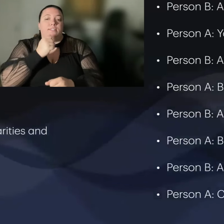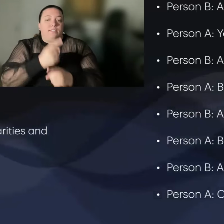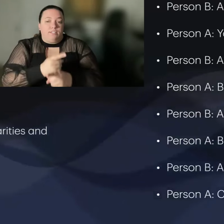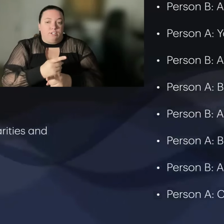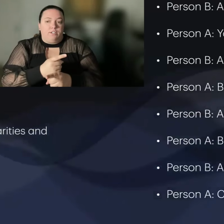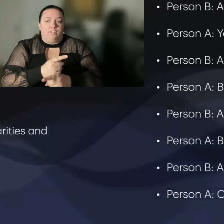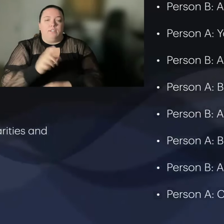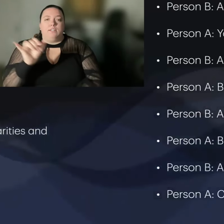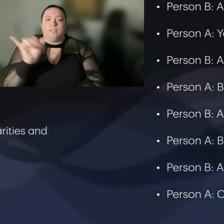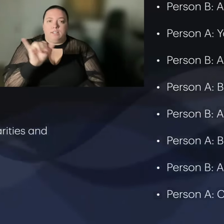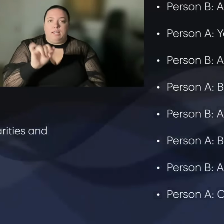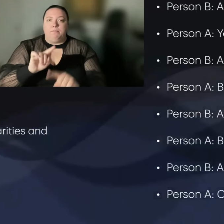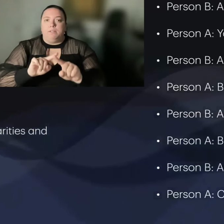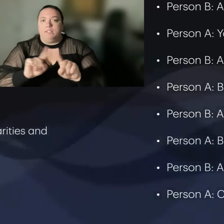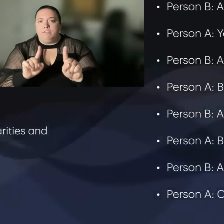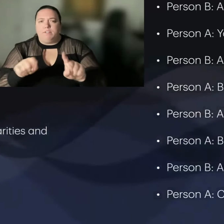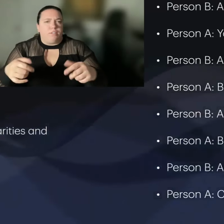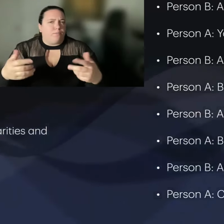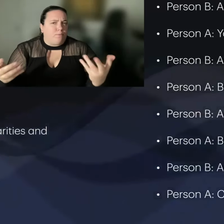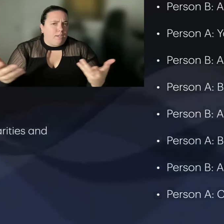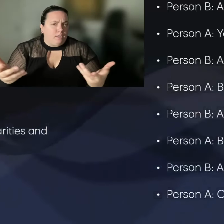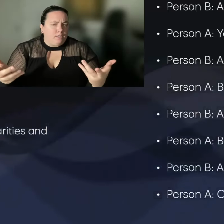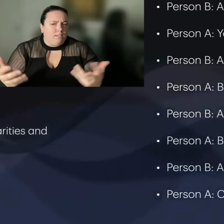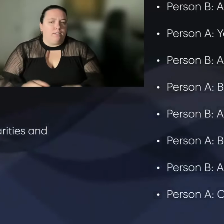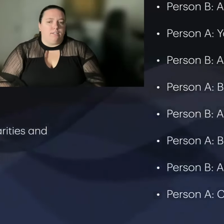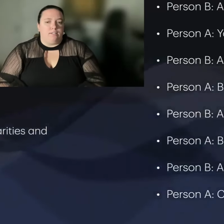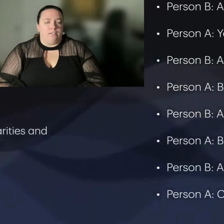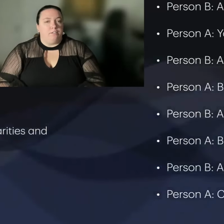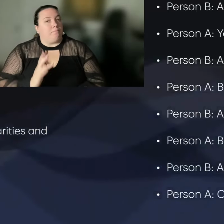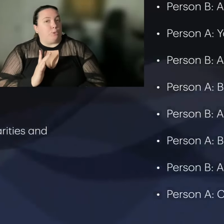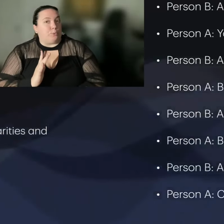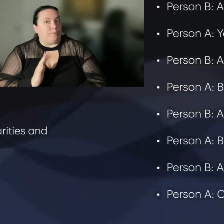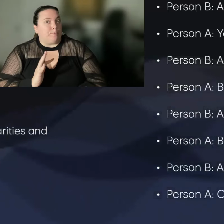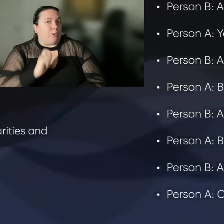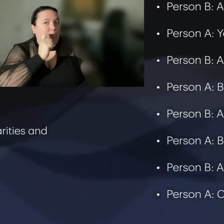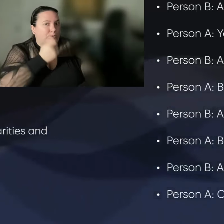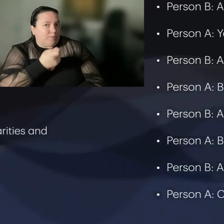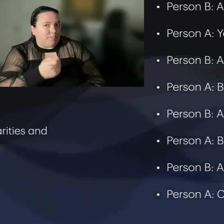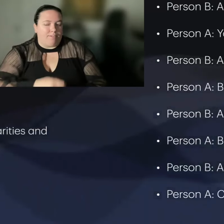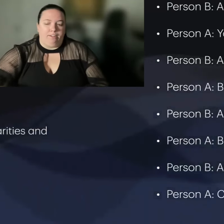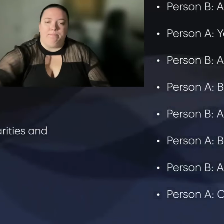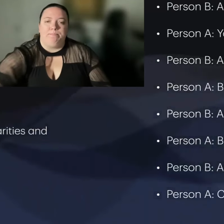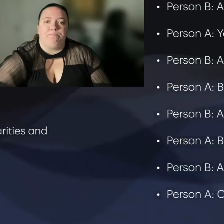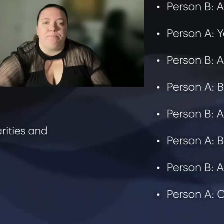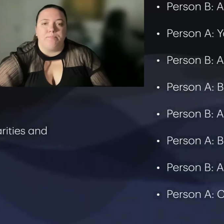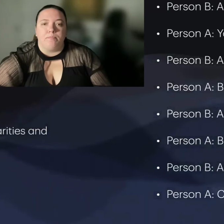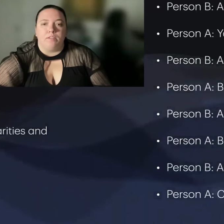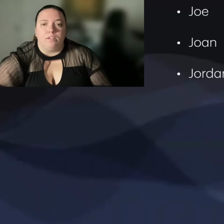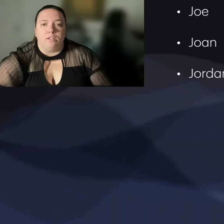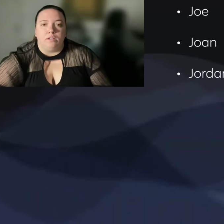Brother, sister, same difference, what? Cool or cool, right?